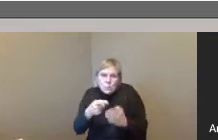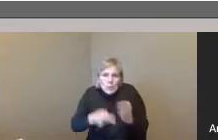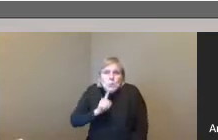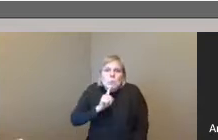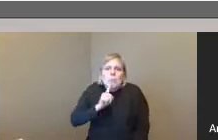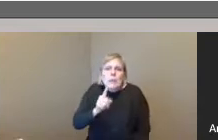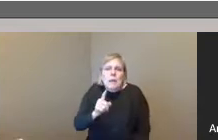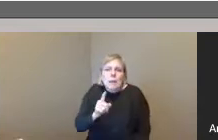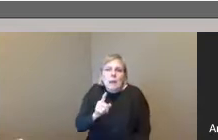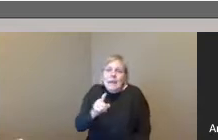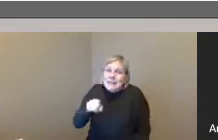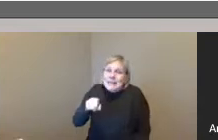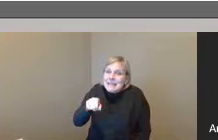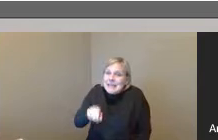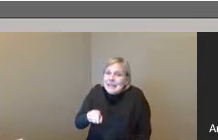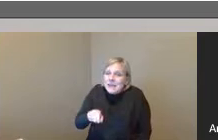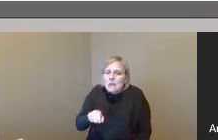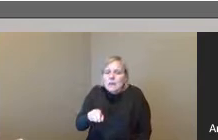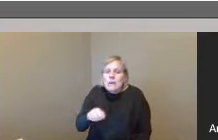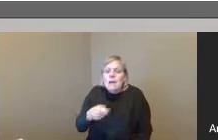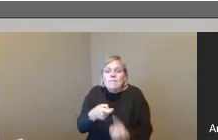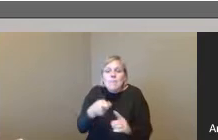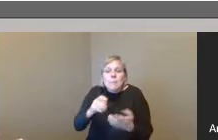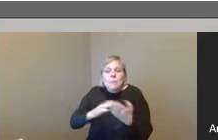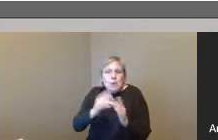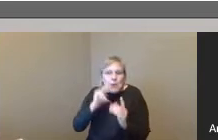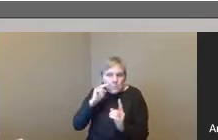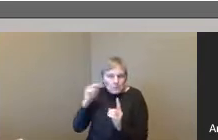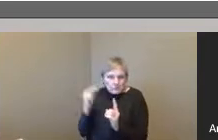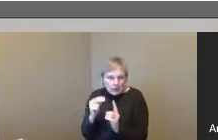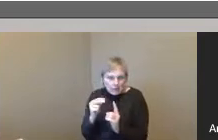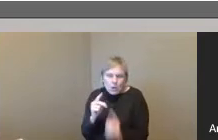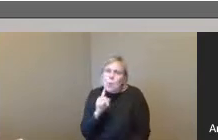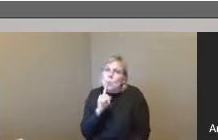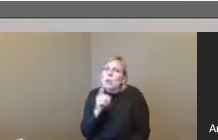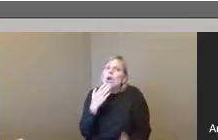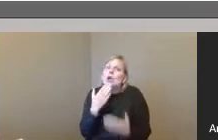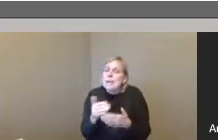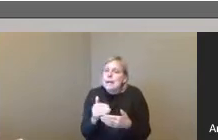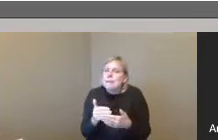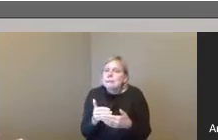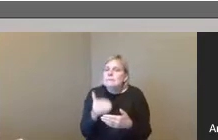really needed from the community perspective is really a good step.